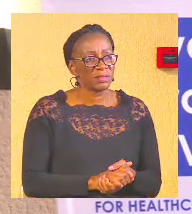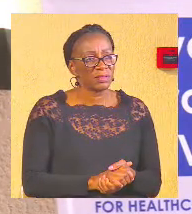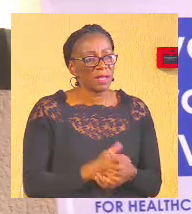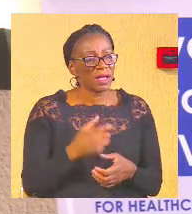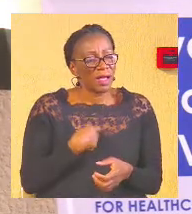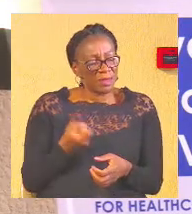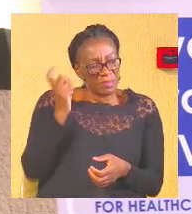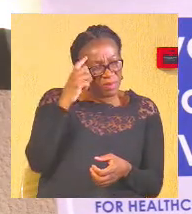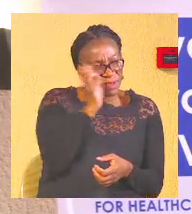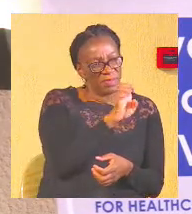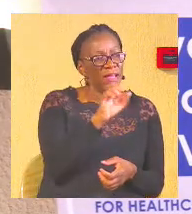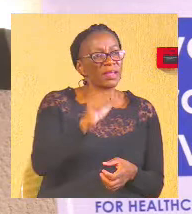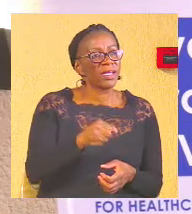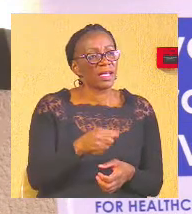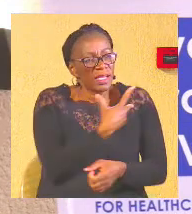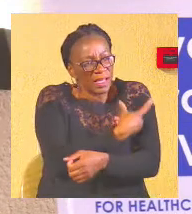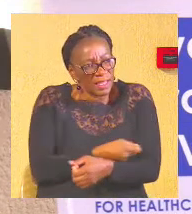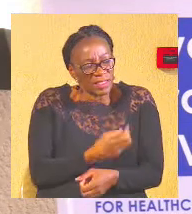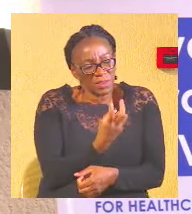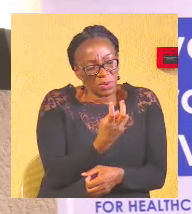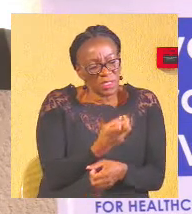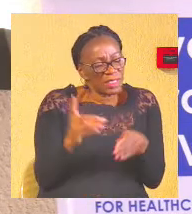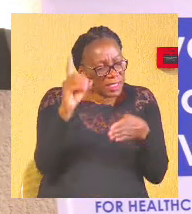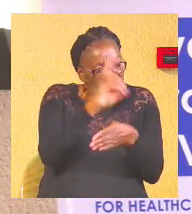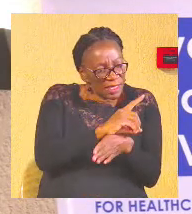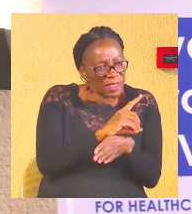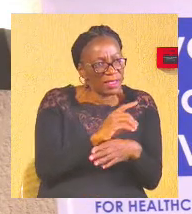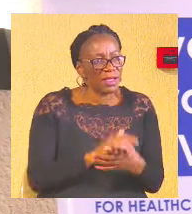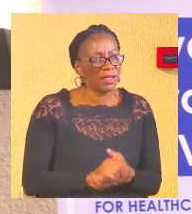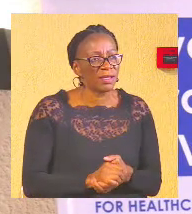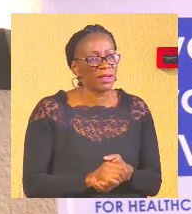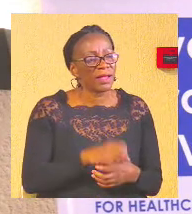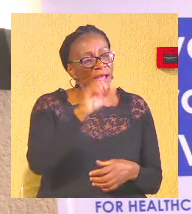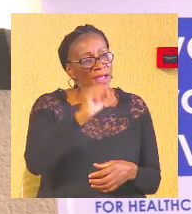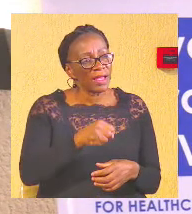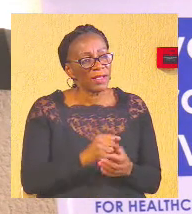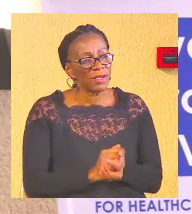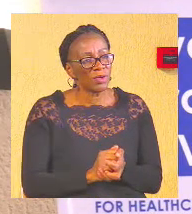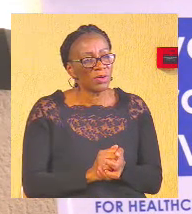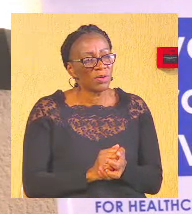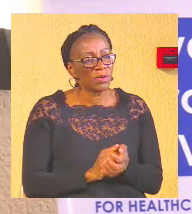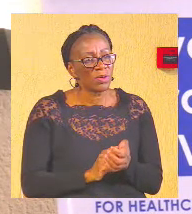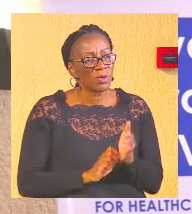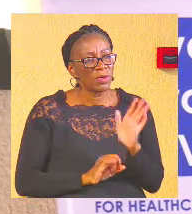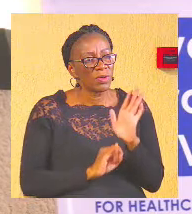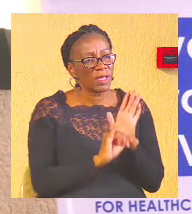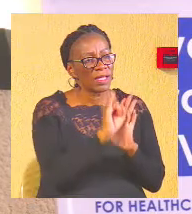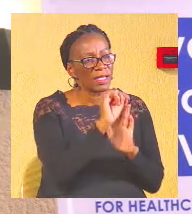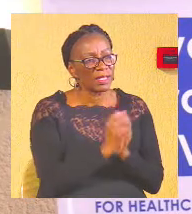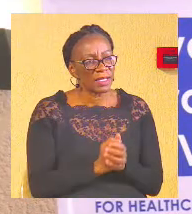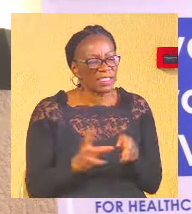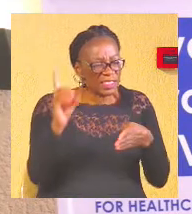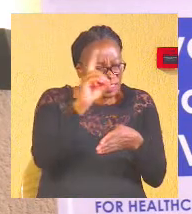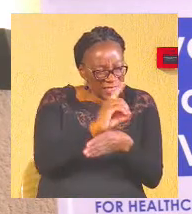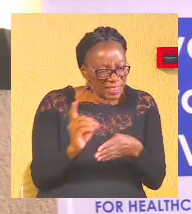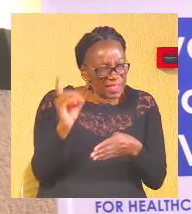Could you say what the plans are to increase daily testing, and by what time day you're